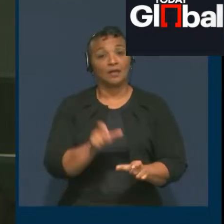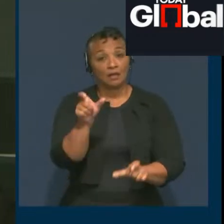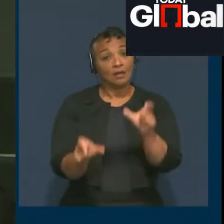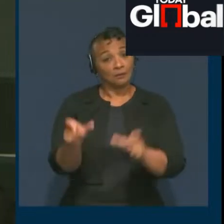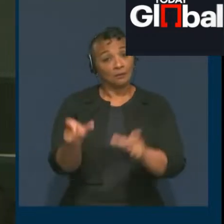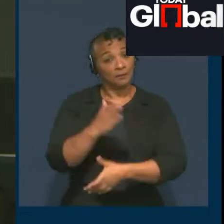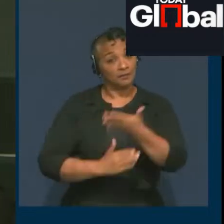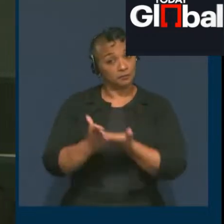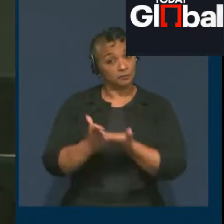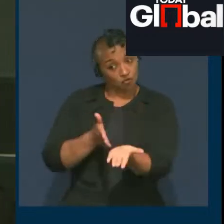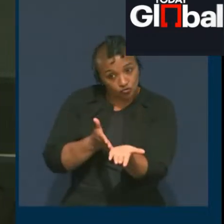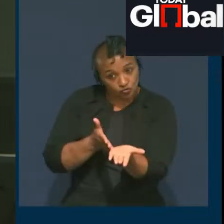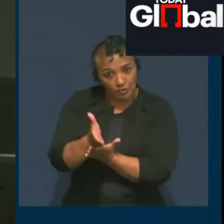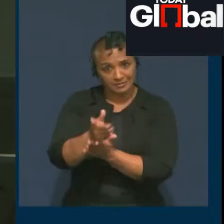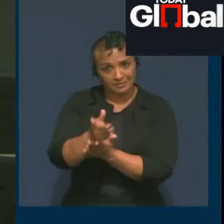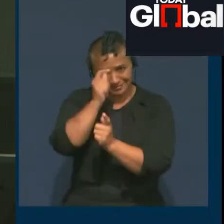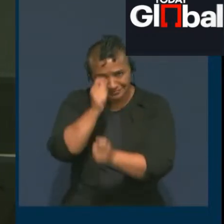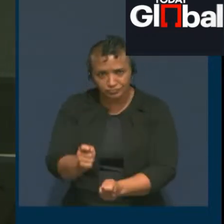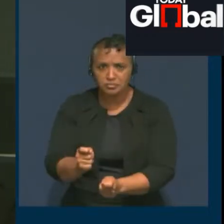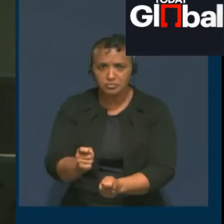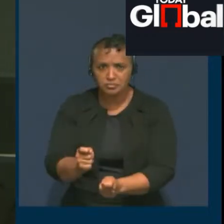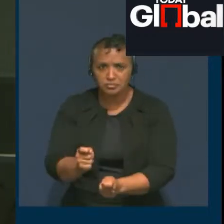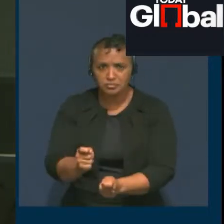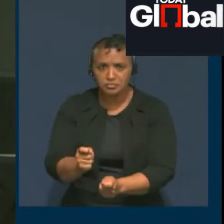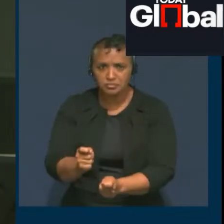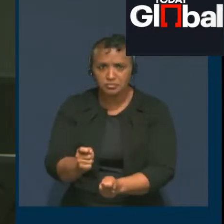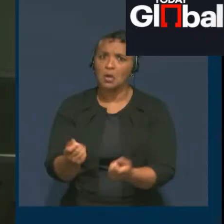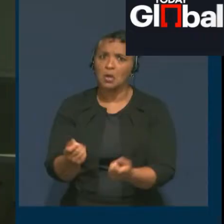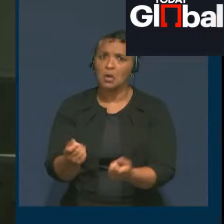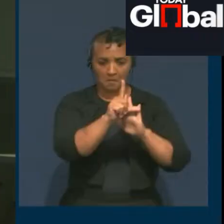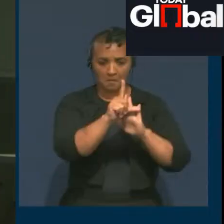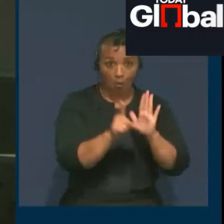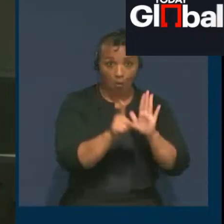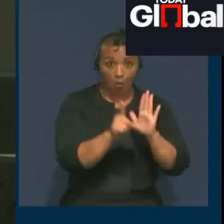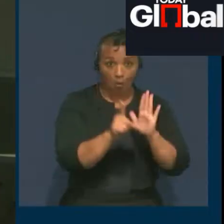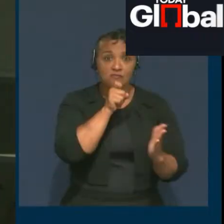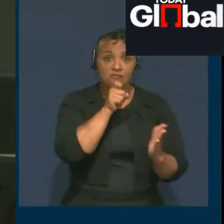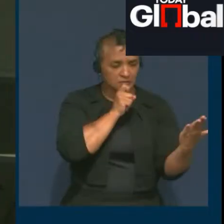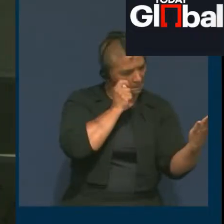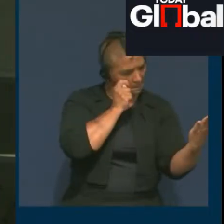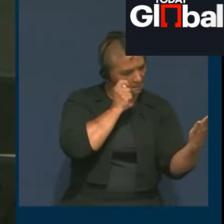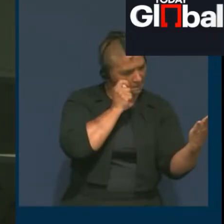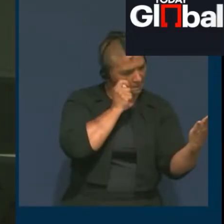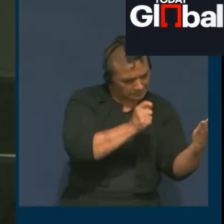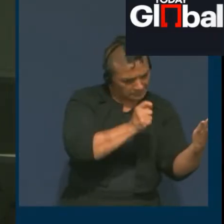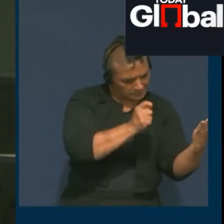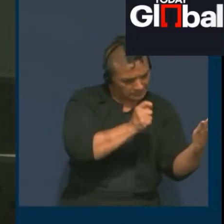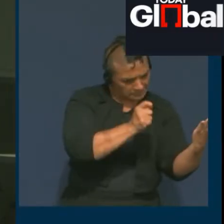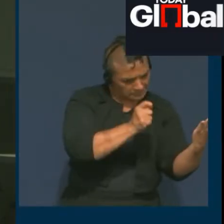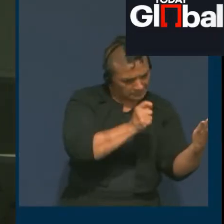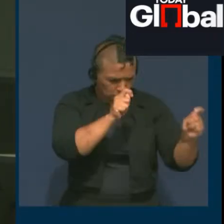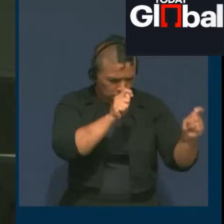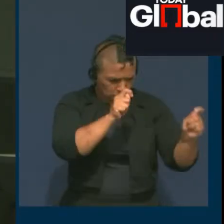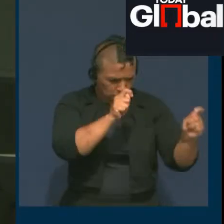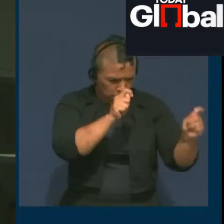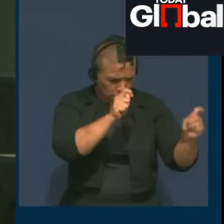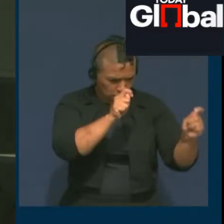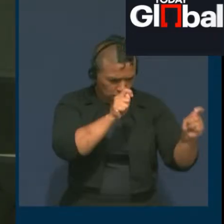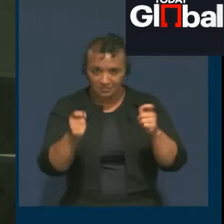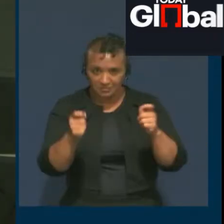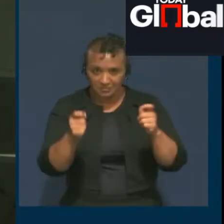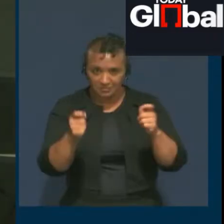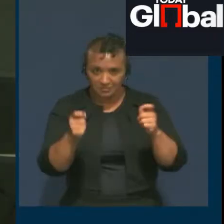disabilities, well, all of our laws have undergone a gradual transformation. We have moved from a medical